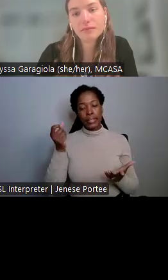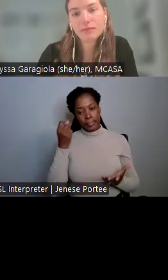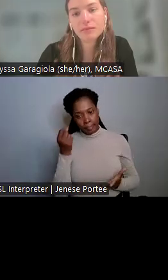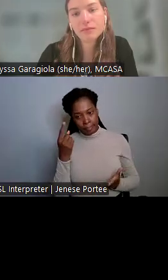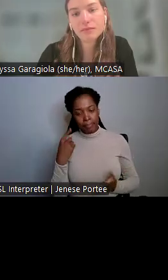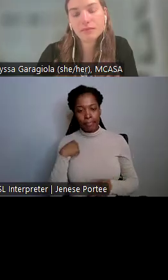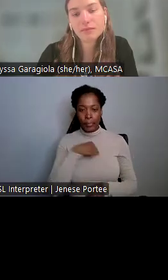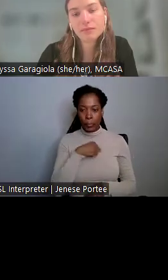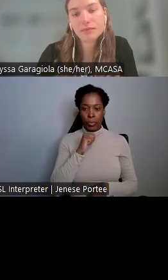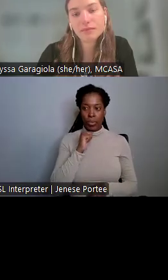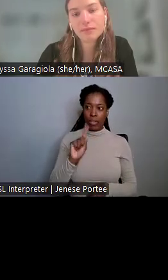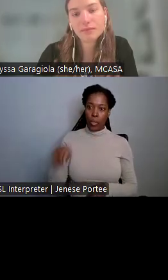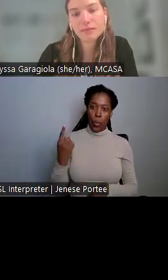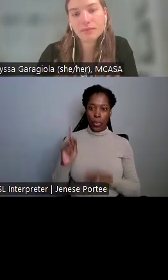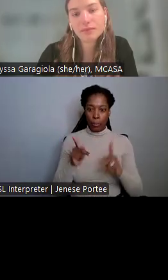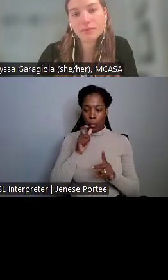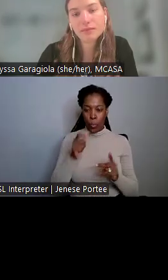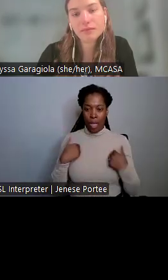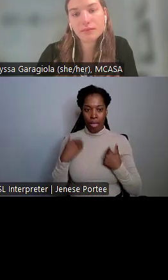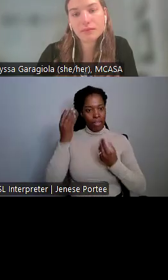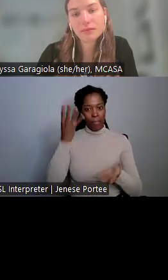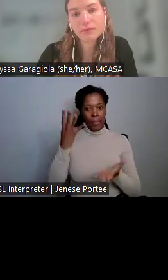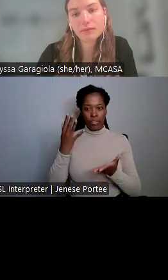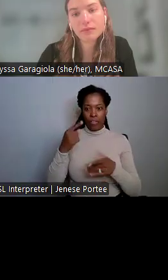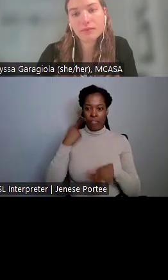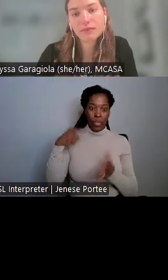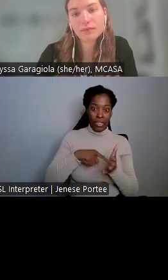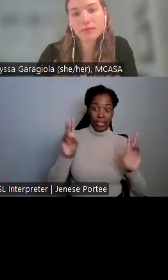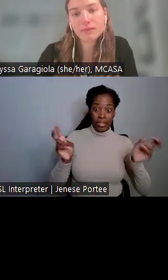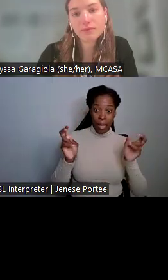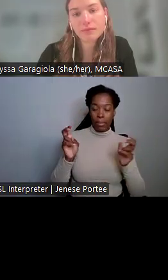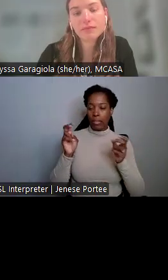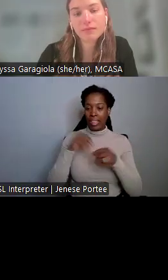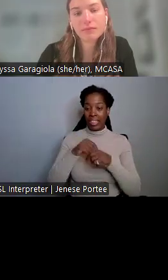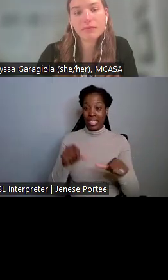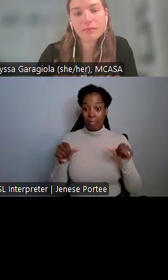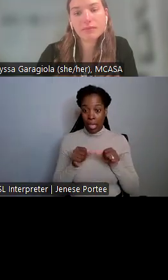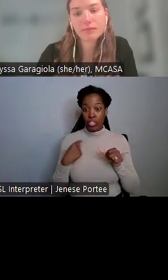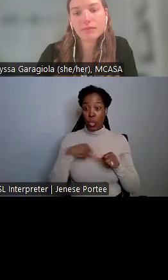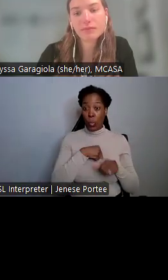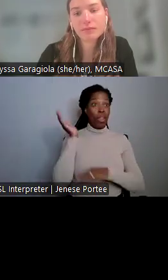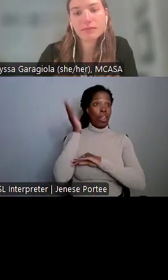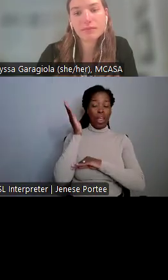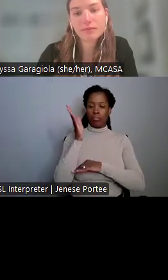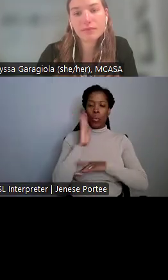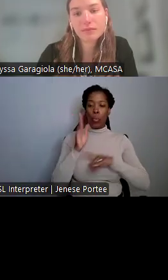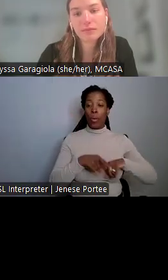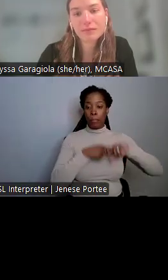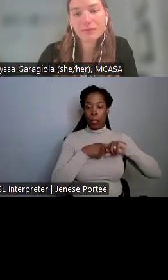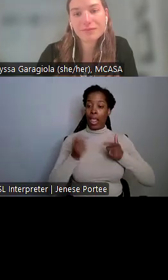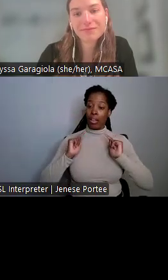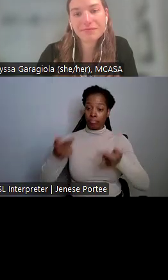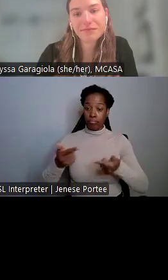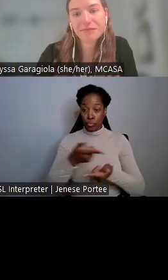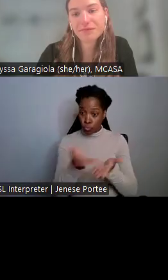have information on this topic in this space. So we want to take breaks every once in a while to let everyone share. Please share at